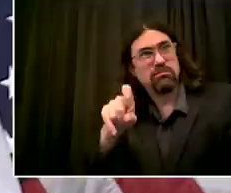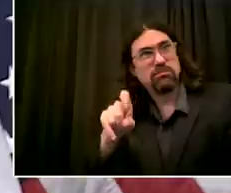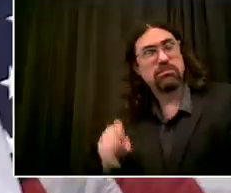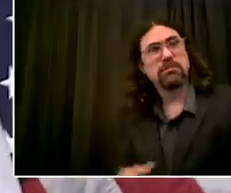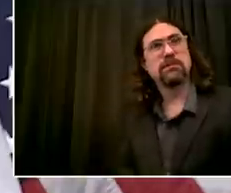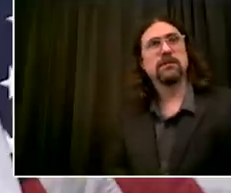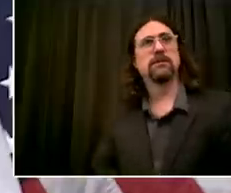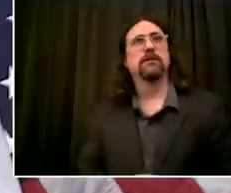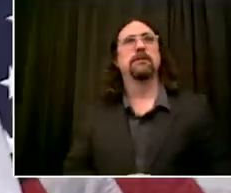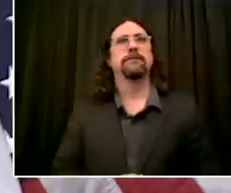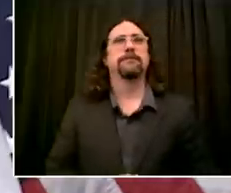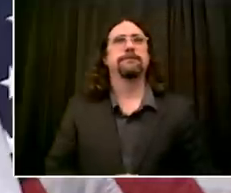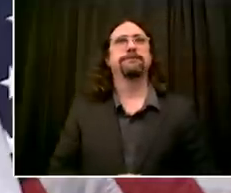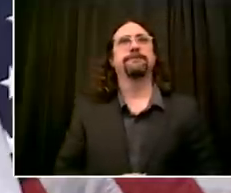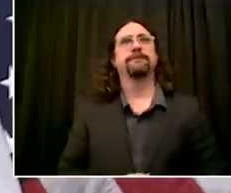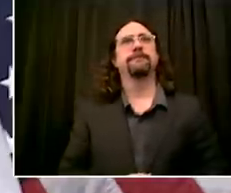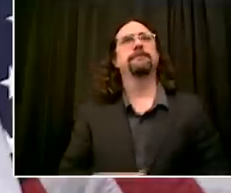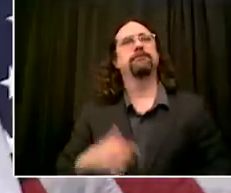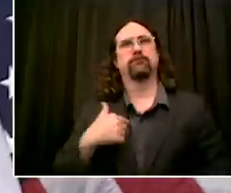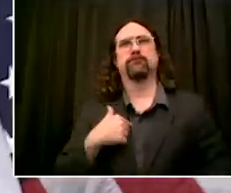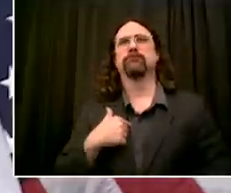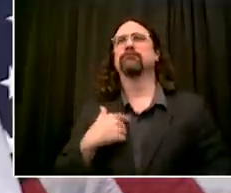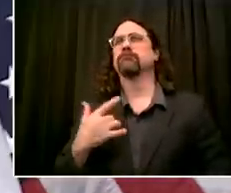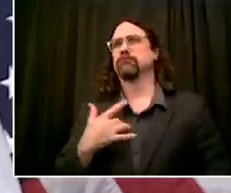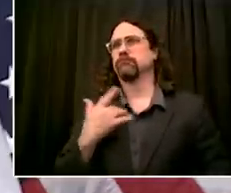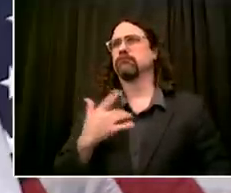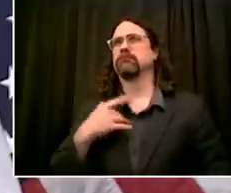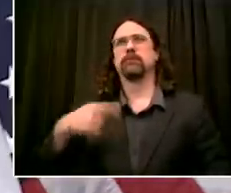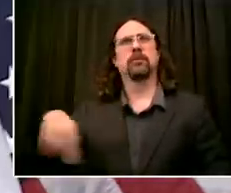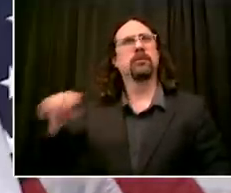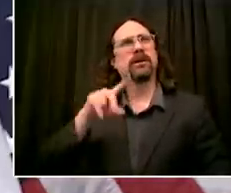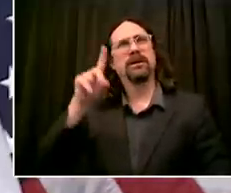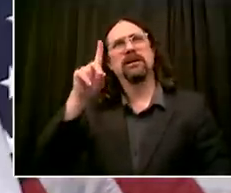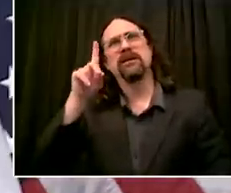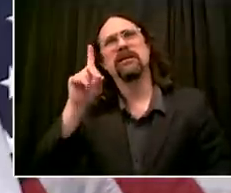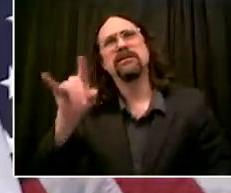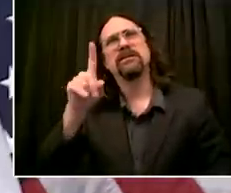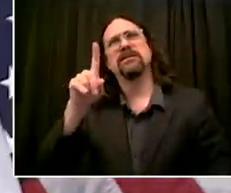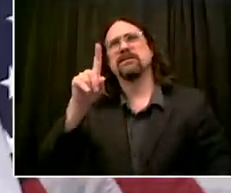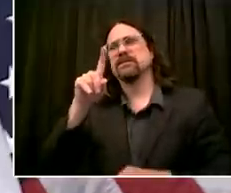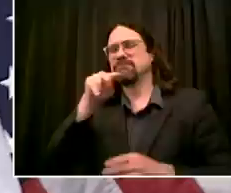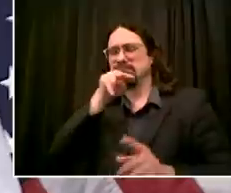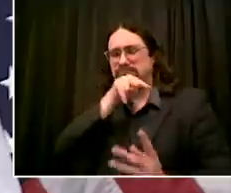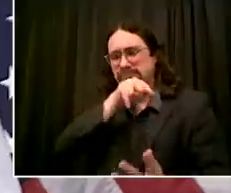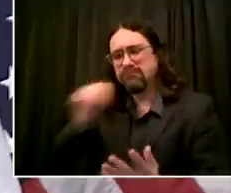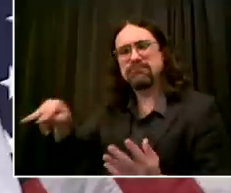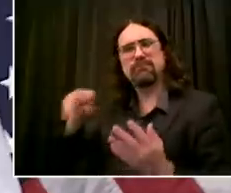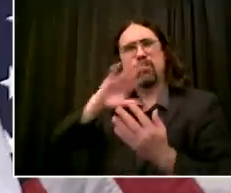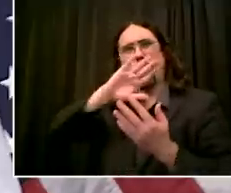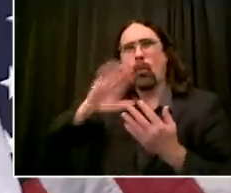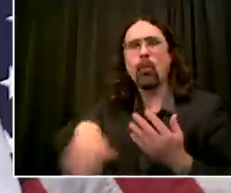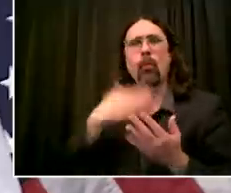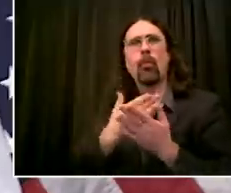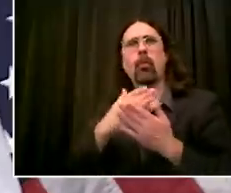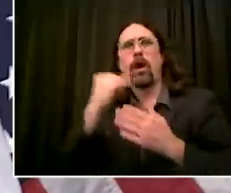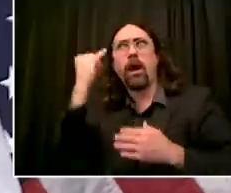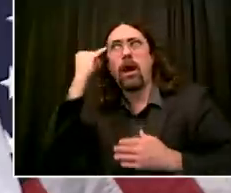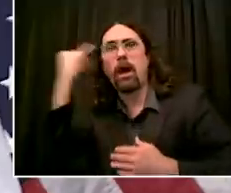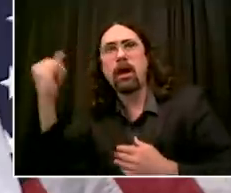of what happened in this city and in this country from Thursday night through Sunday night, again, up until Sunday night around 9 p.m.,